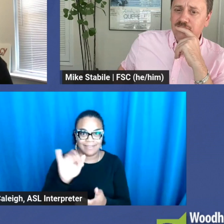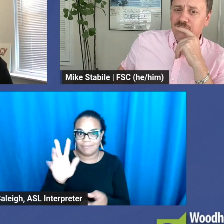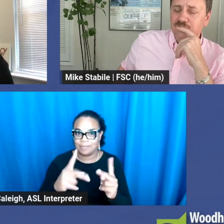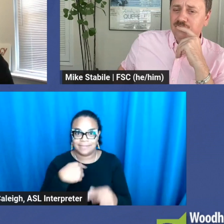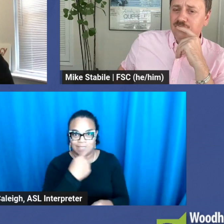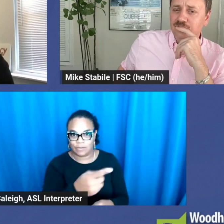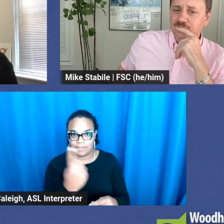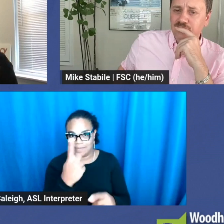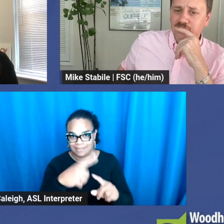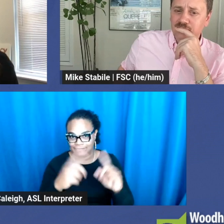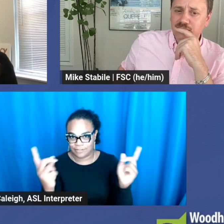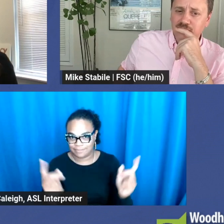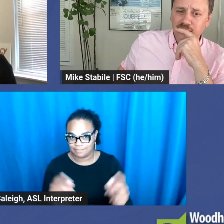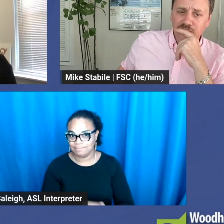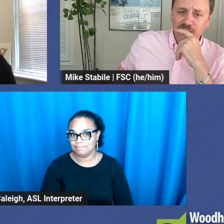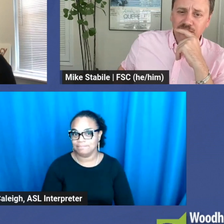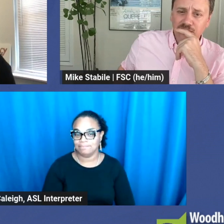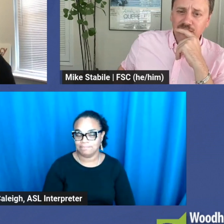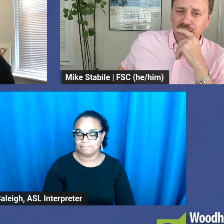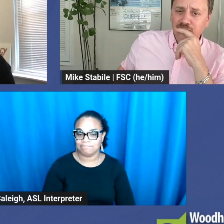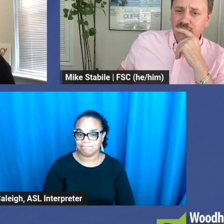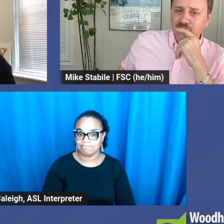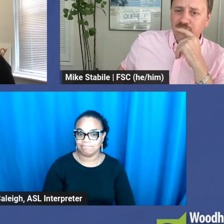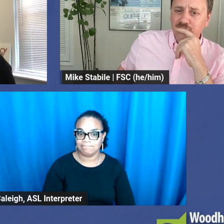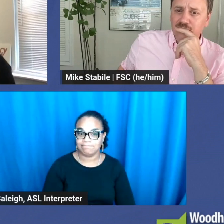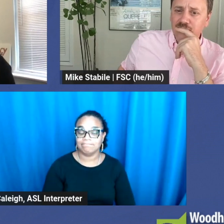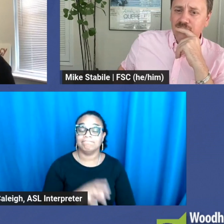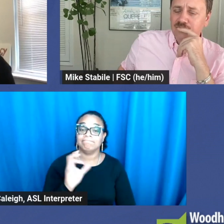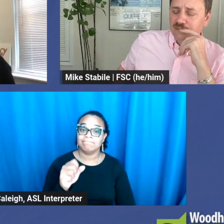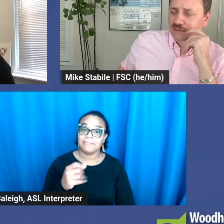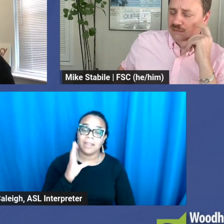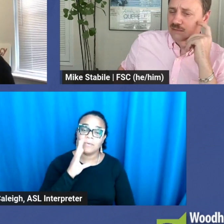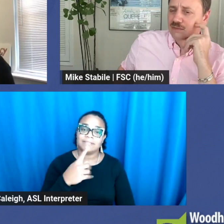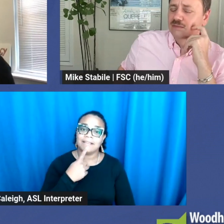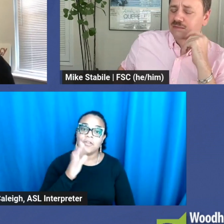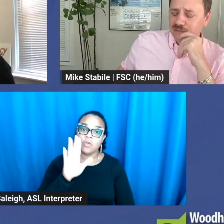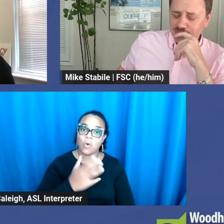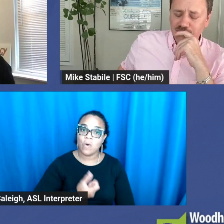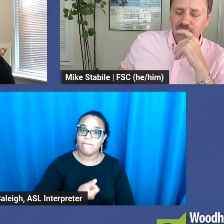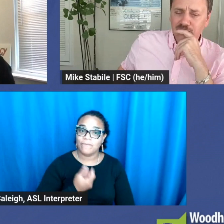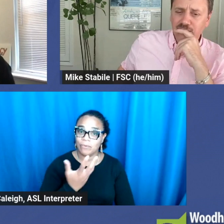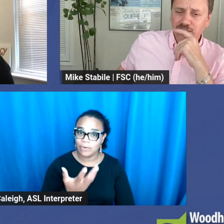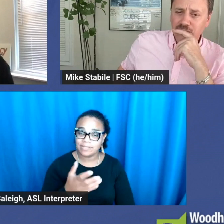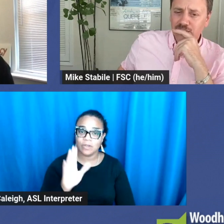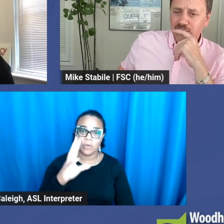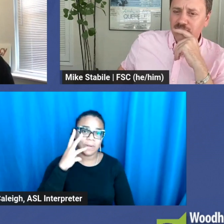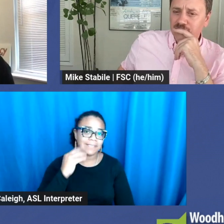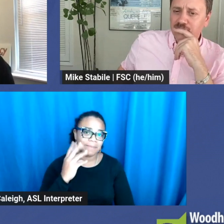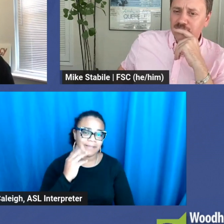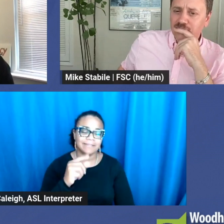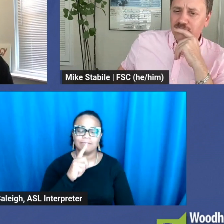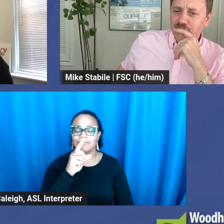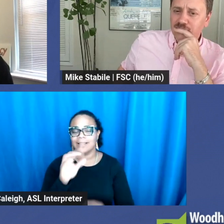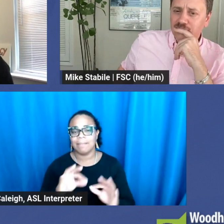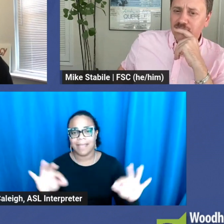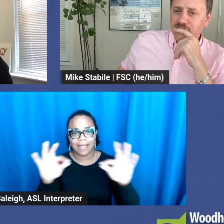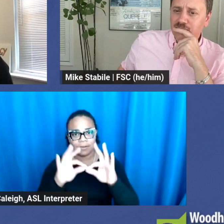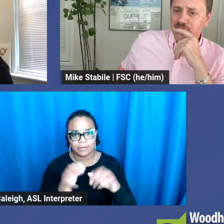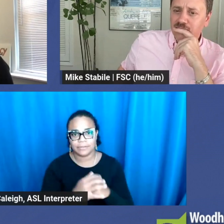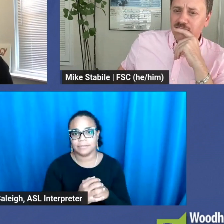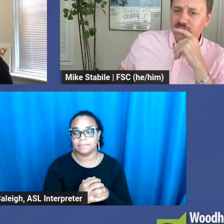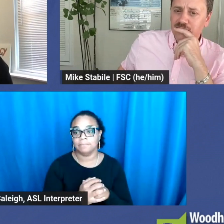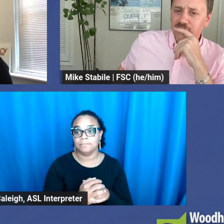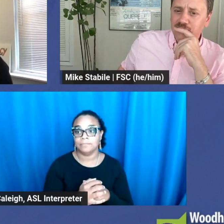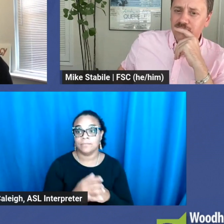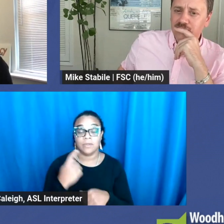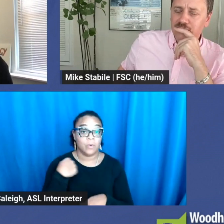Yeah, and I would just say that your voice and your experience really, really matters. One of the things that we've heard in the years